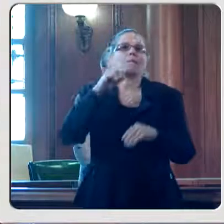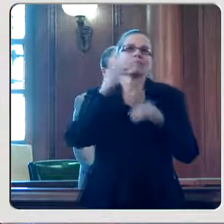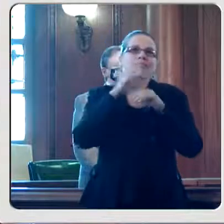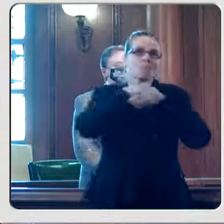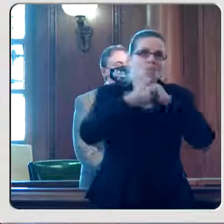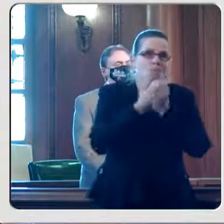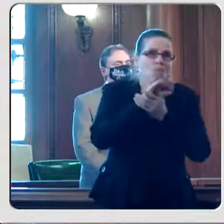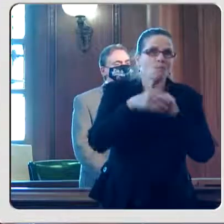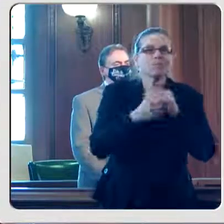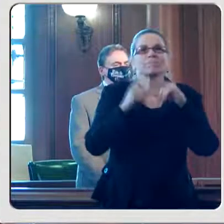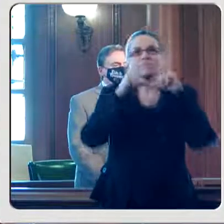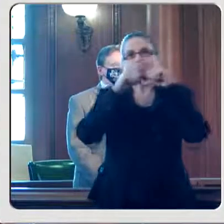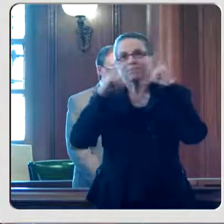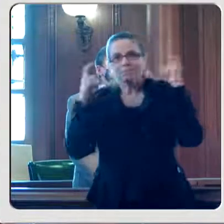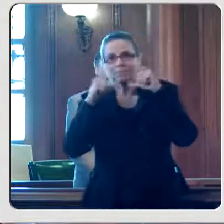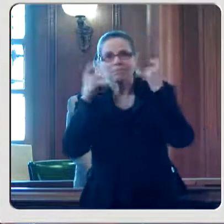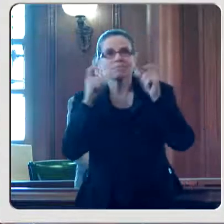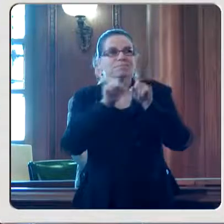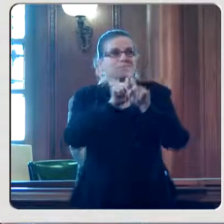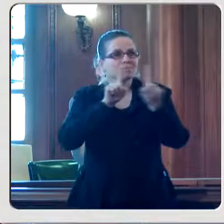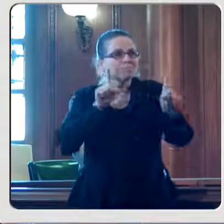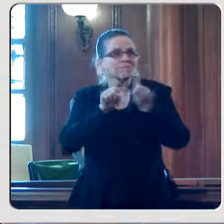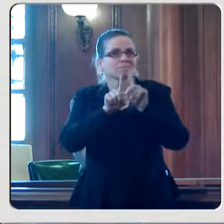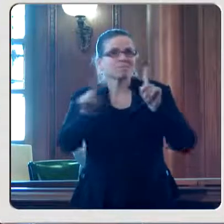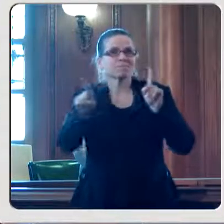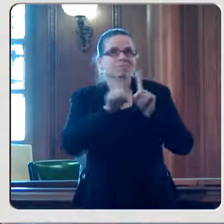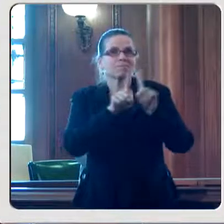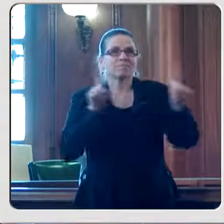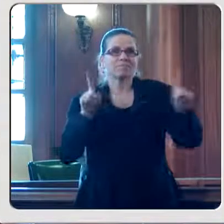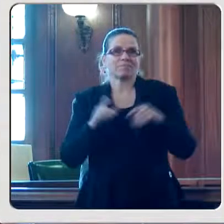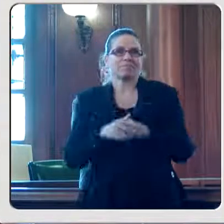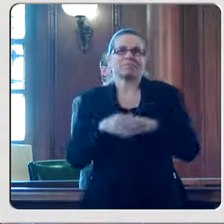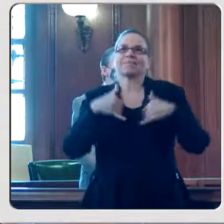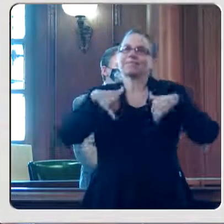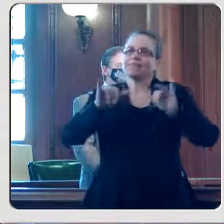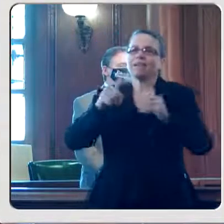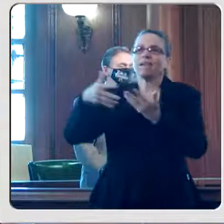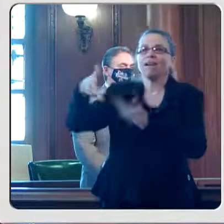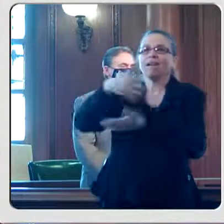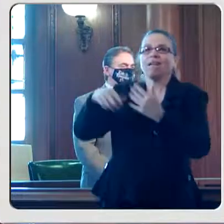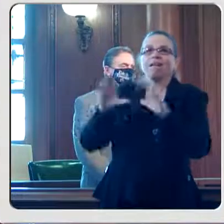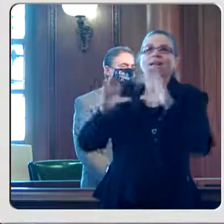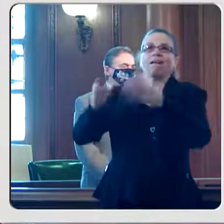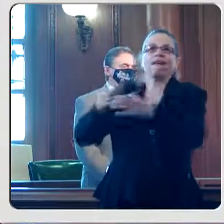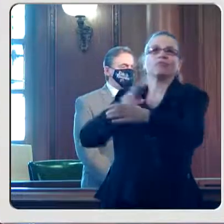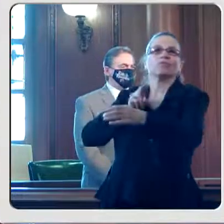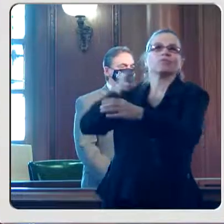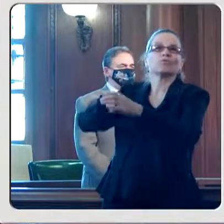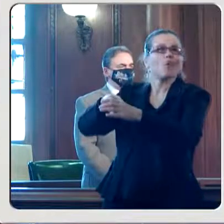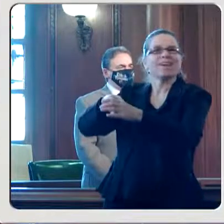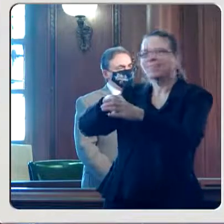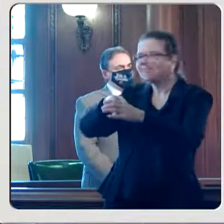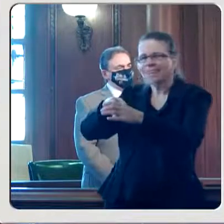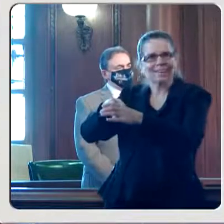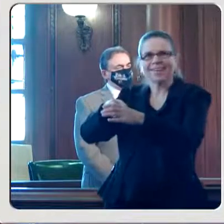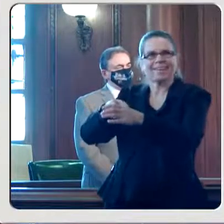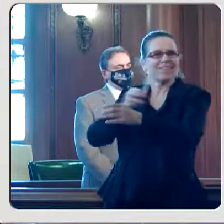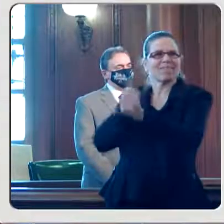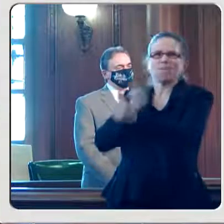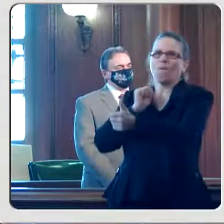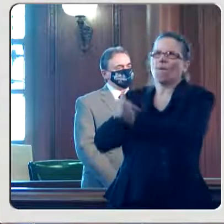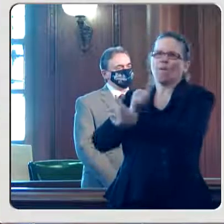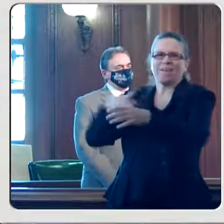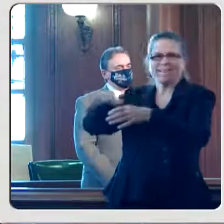your hands, and please avoid large and small gatherings. Obviously, there